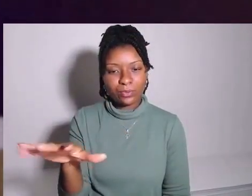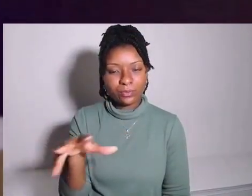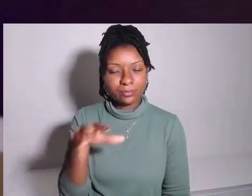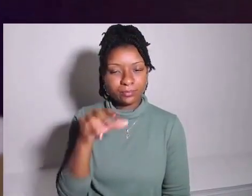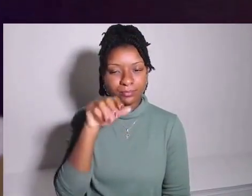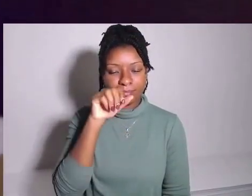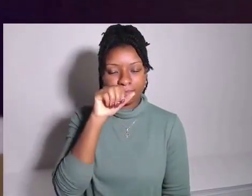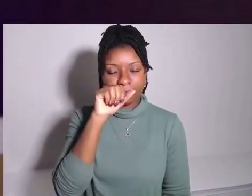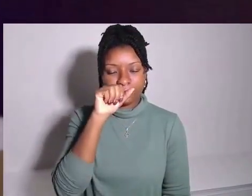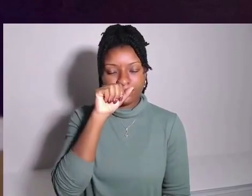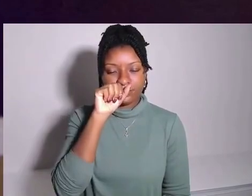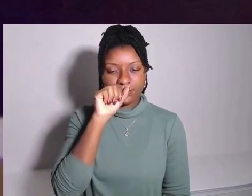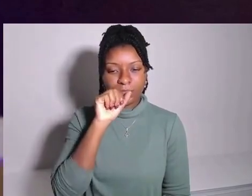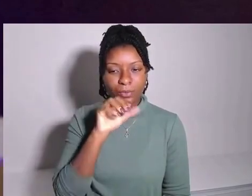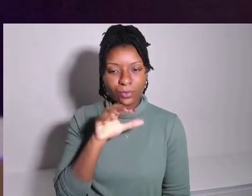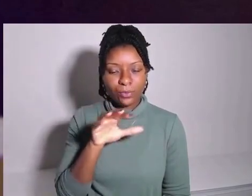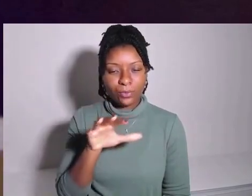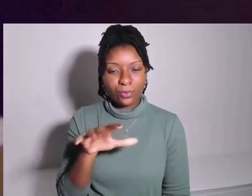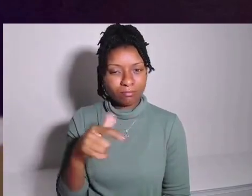The heart,